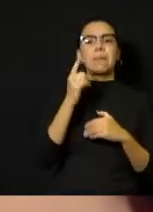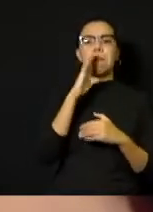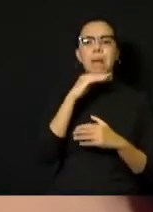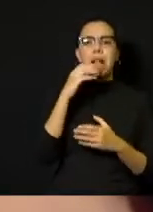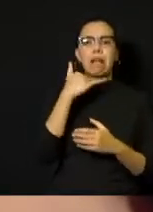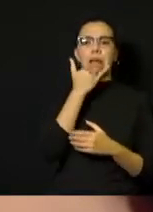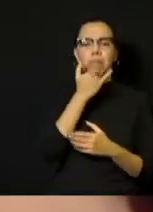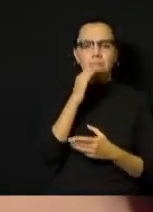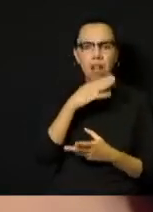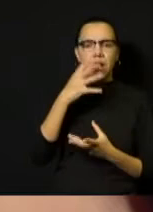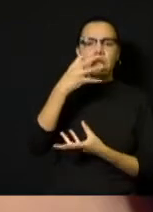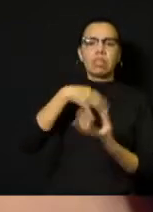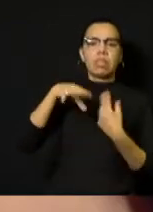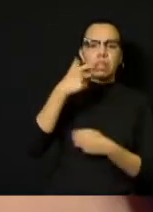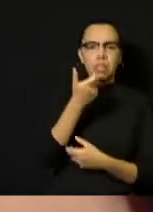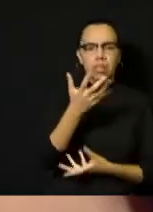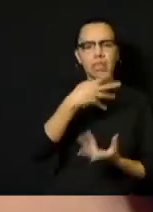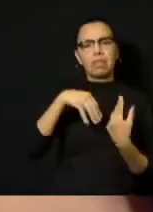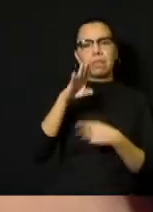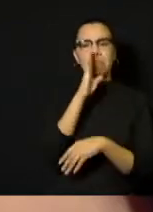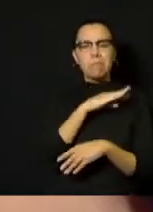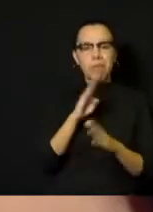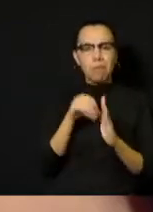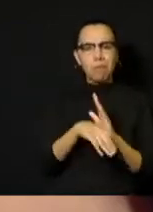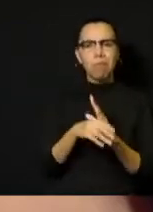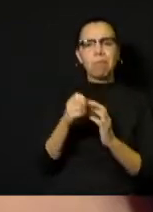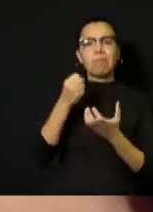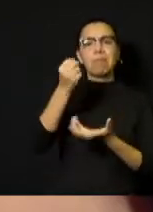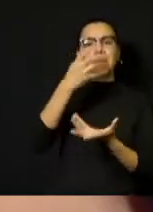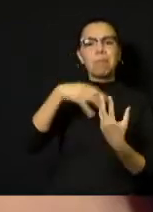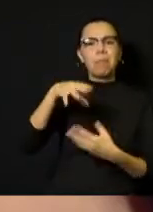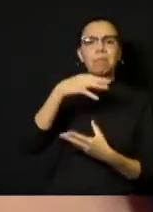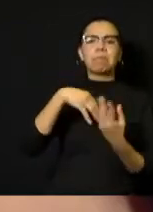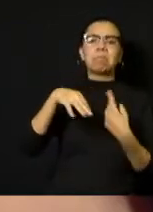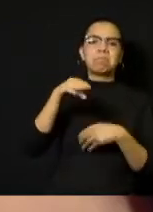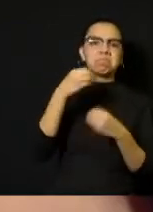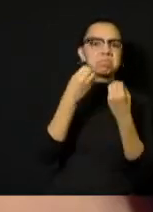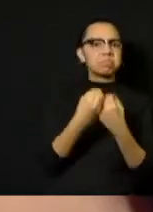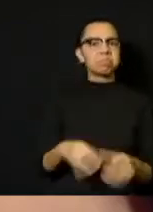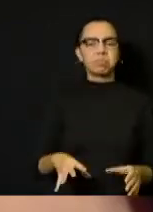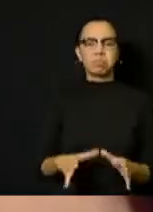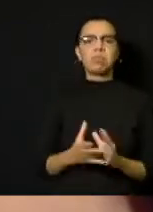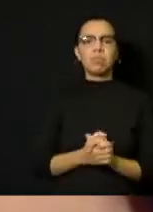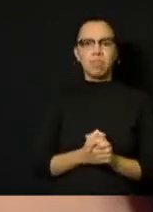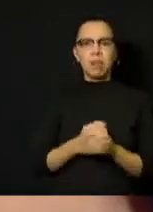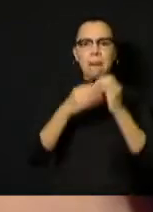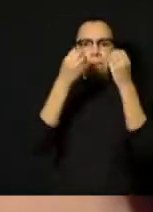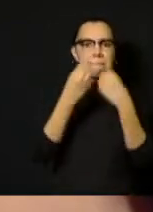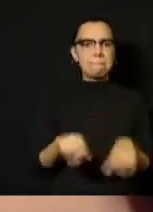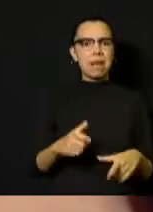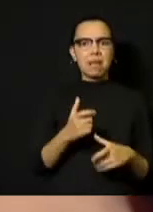situation because of bad decisions in businesses. We invested poorly.